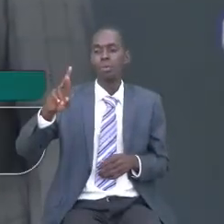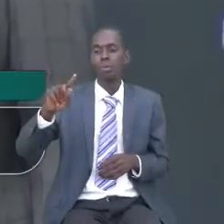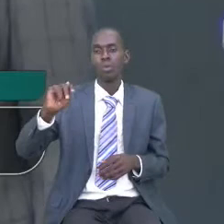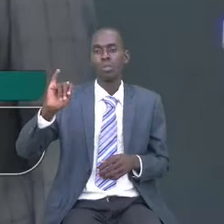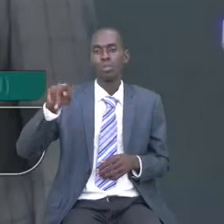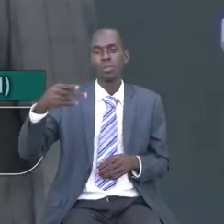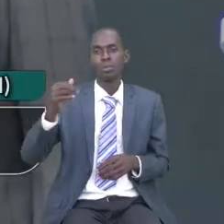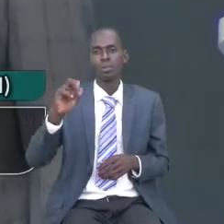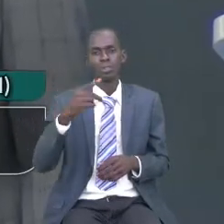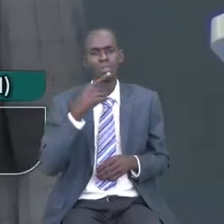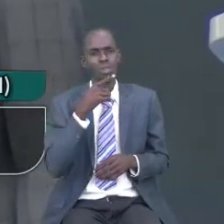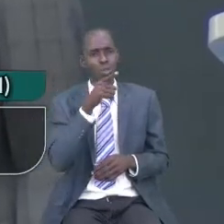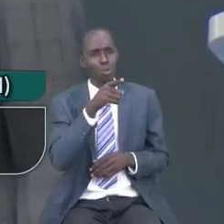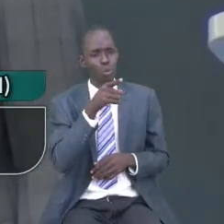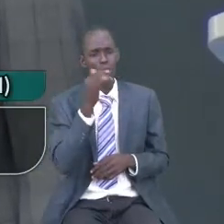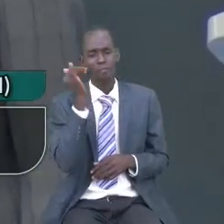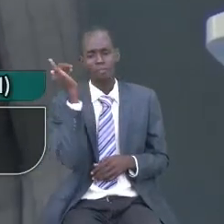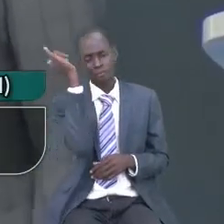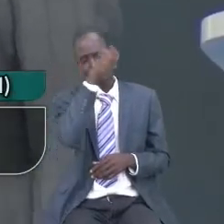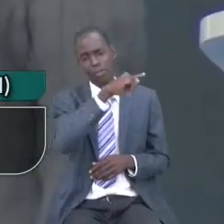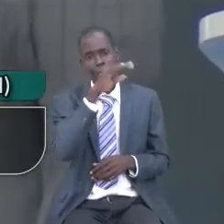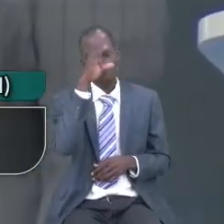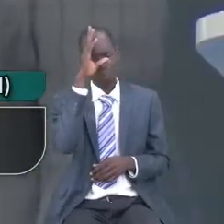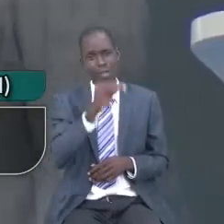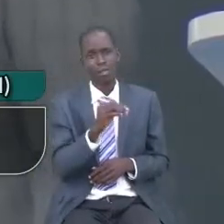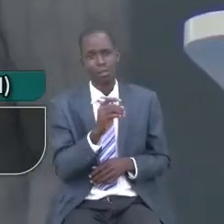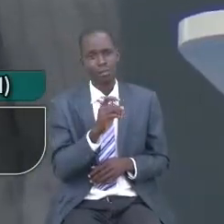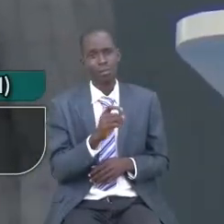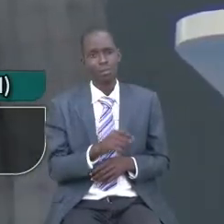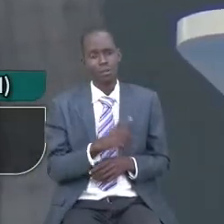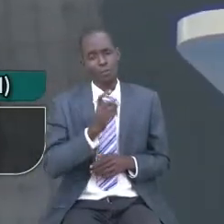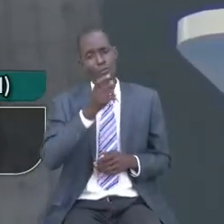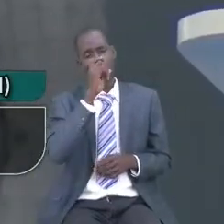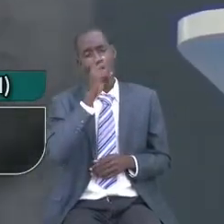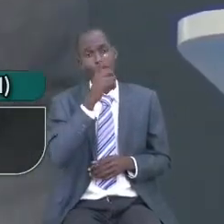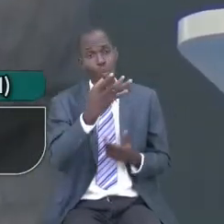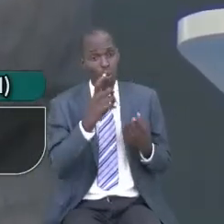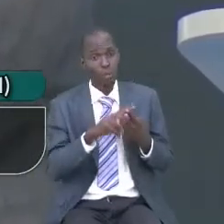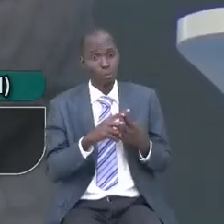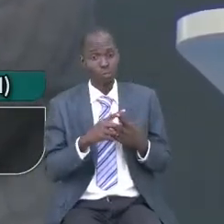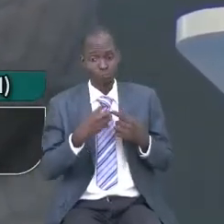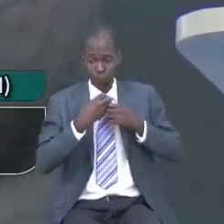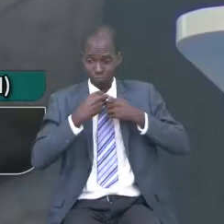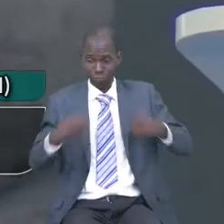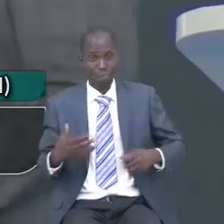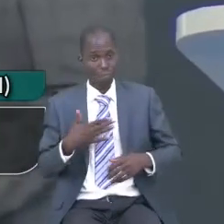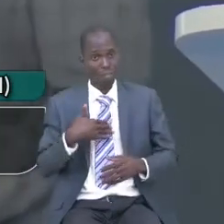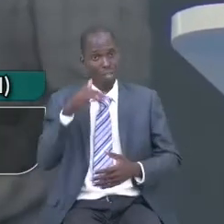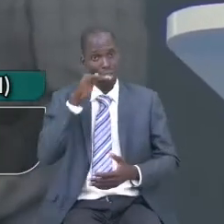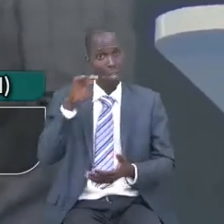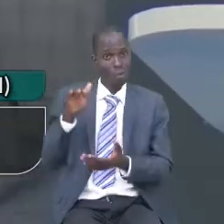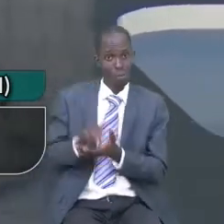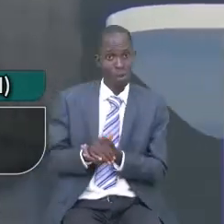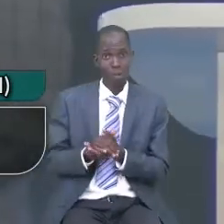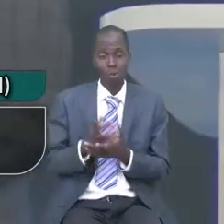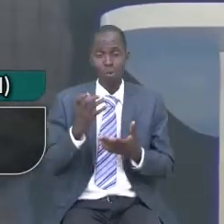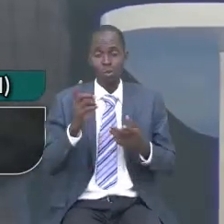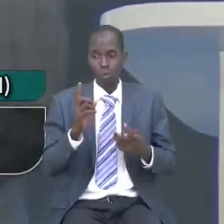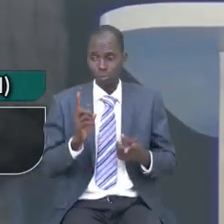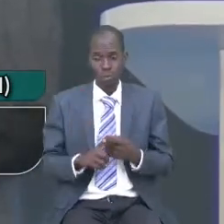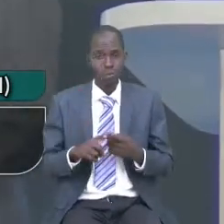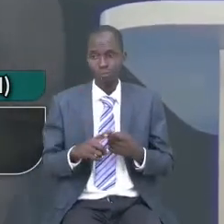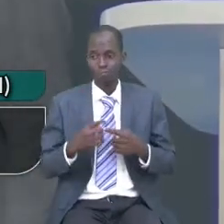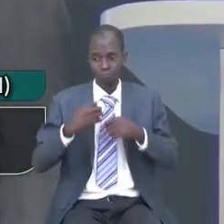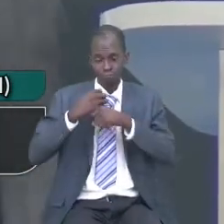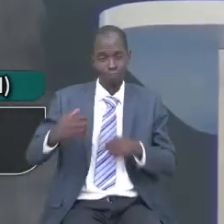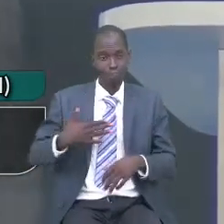man, unfaithful man, you wanted to do that to the most precious person to me on earth,